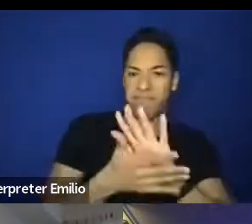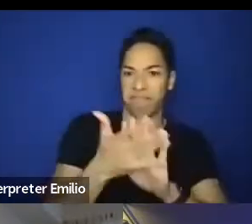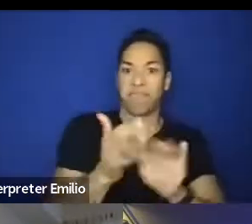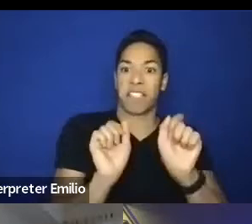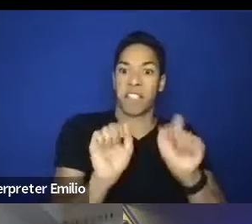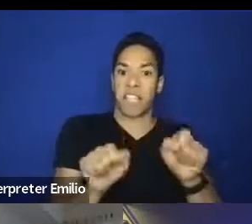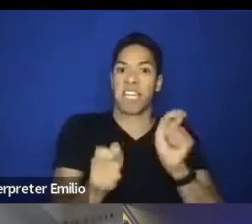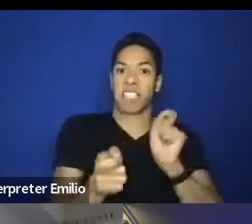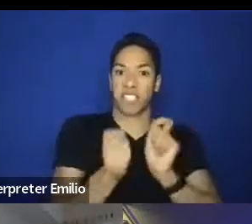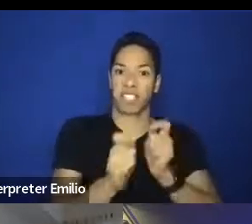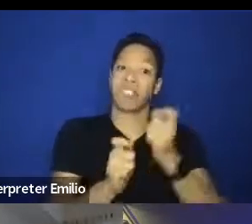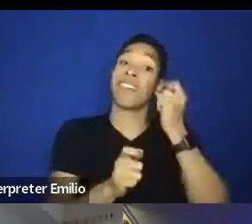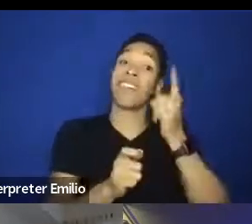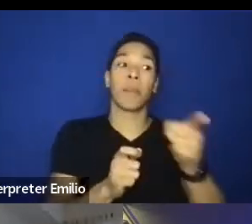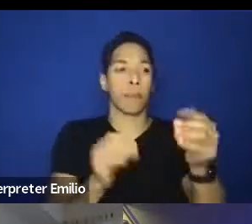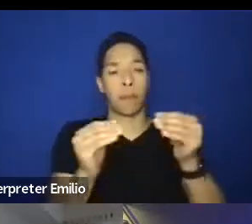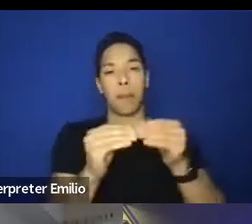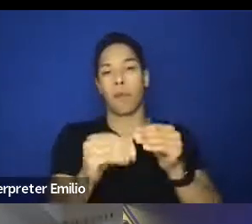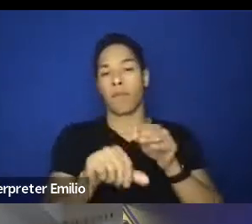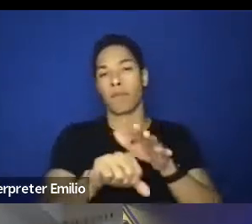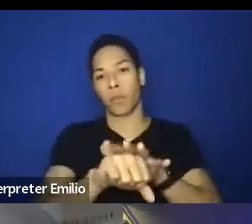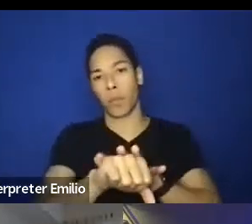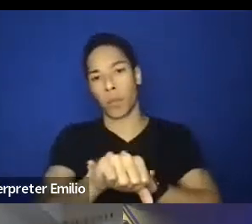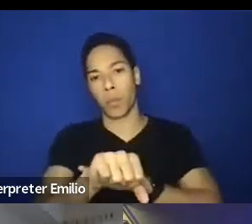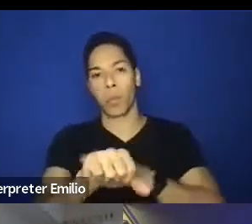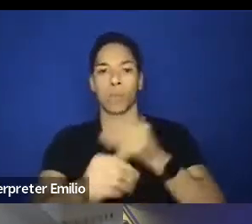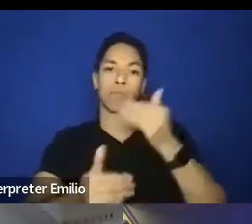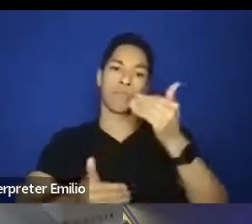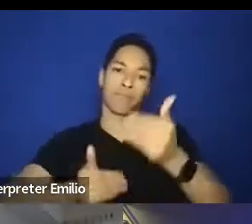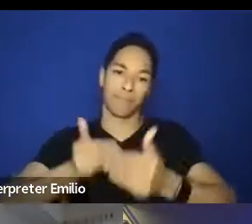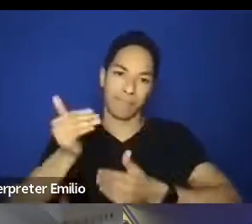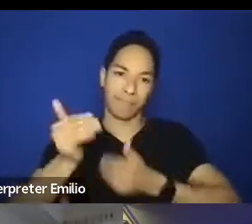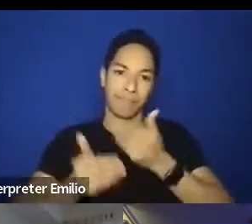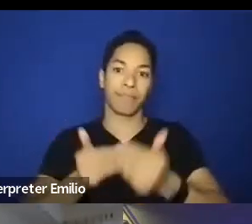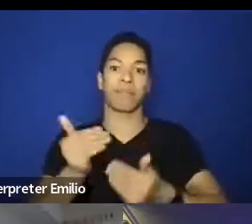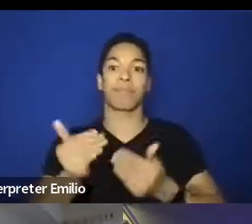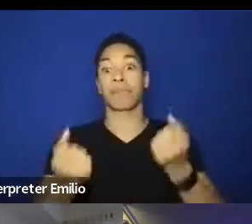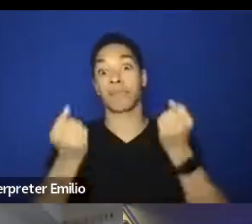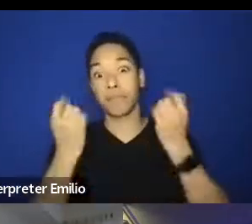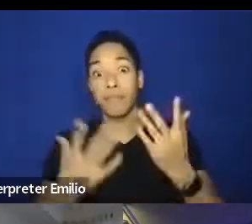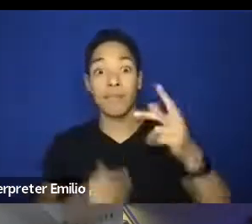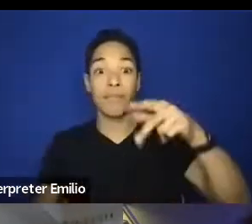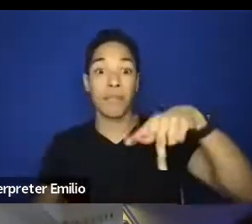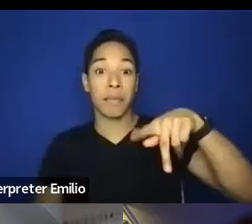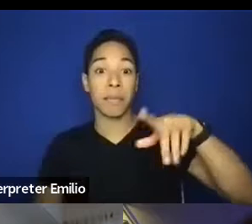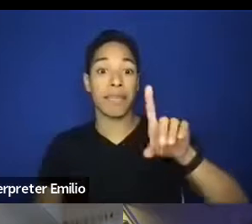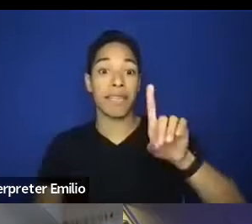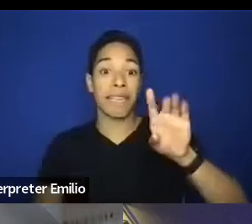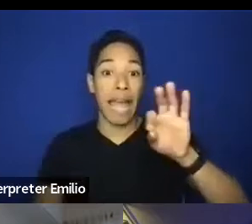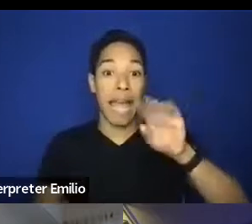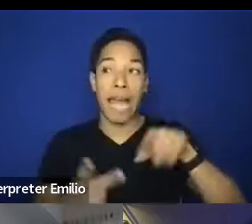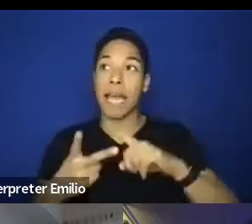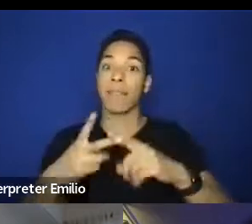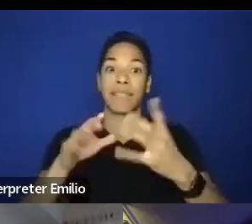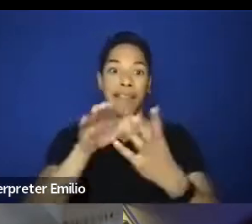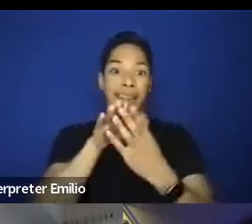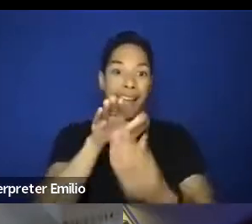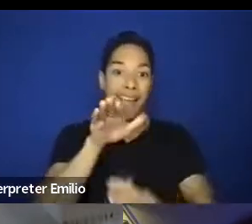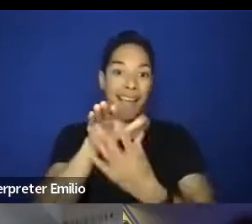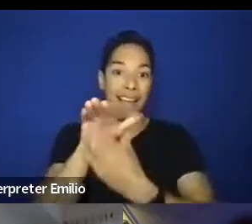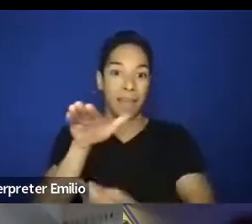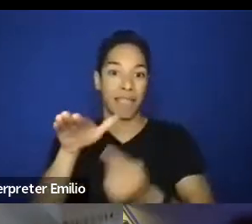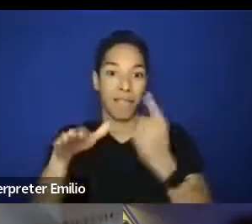it's a slower process there. It's still a lot of PDFs and copies of the script, which makes things